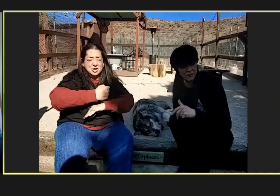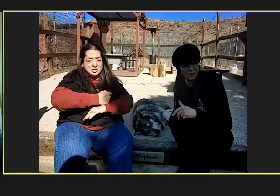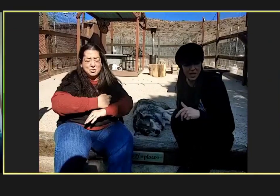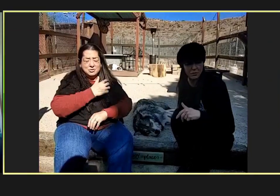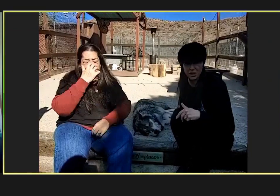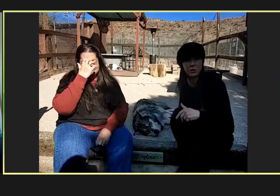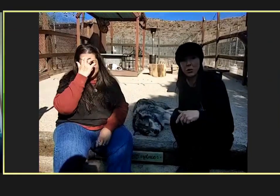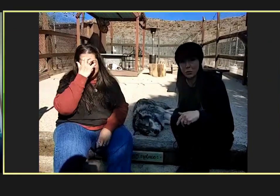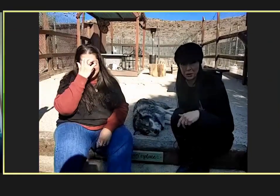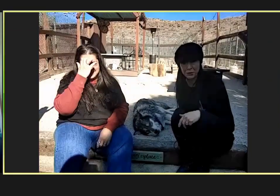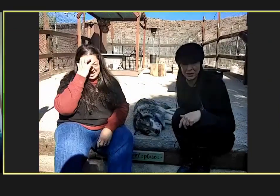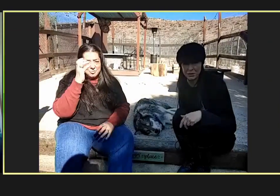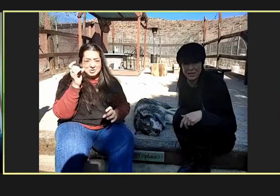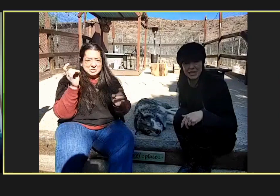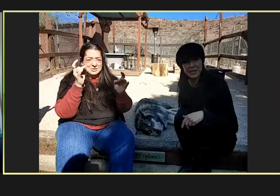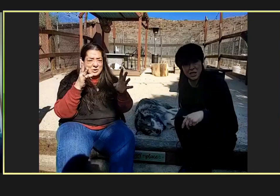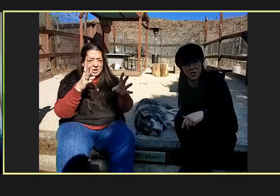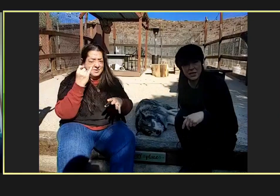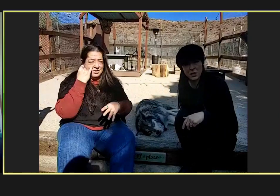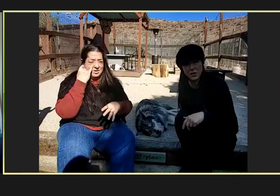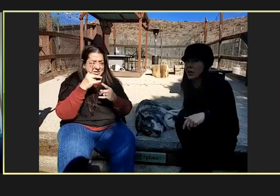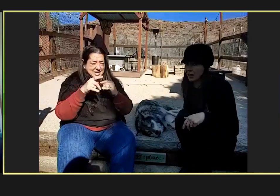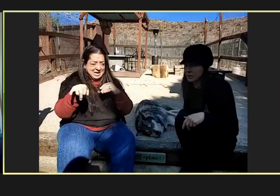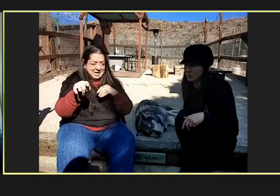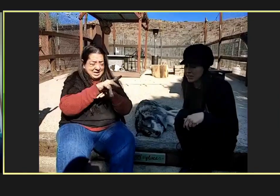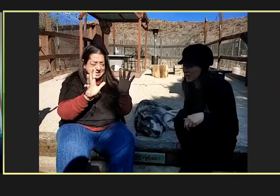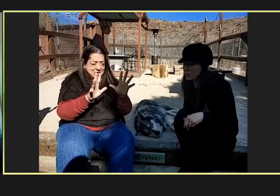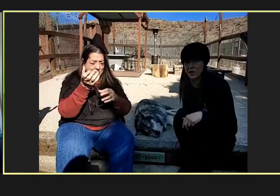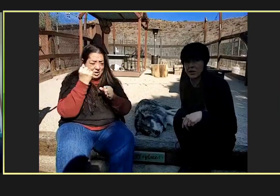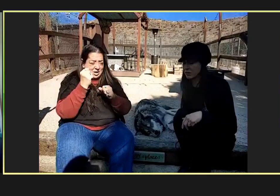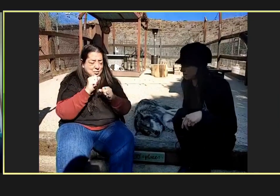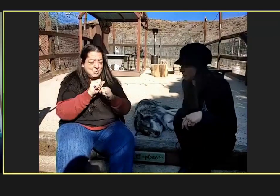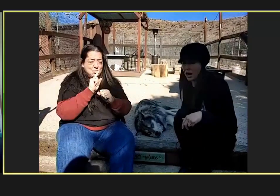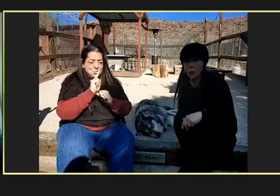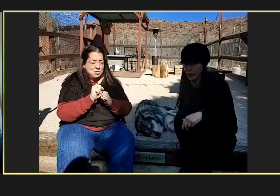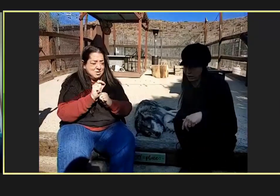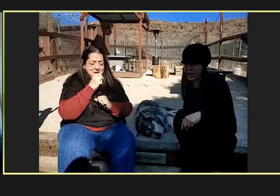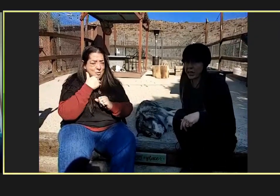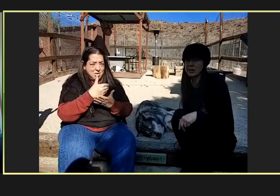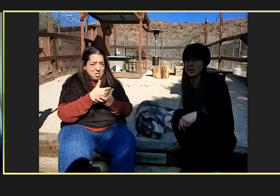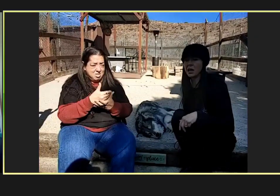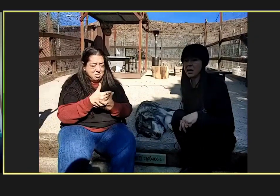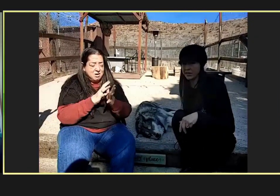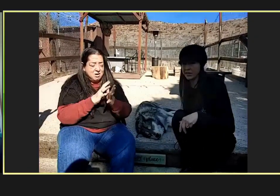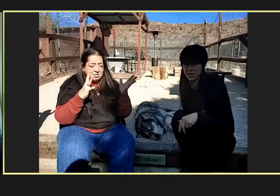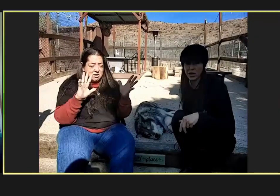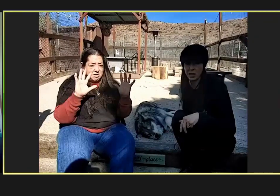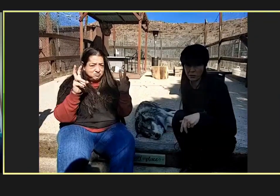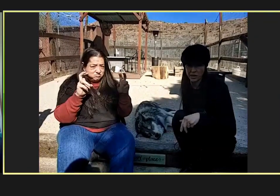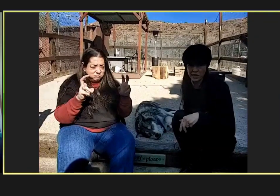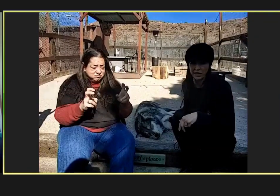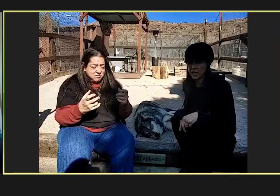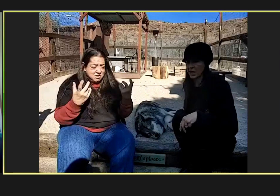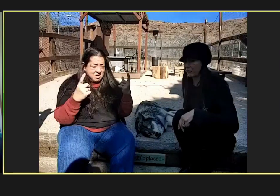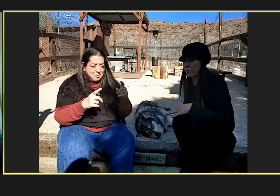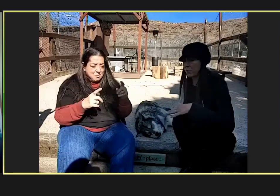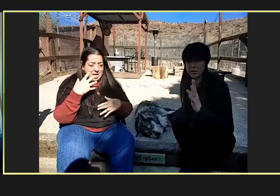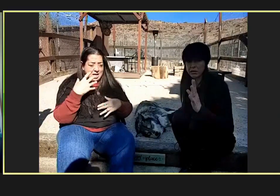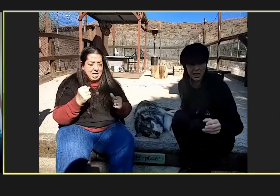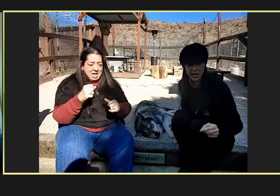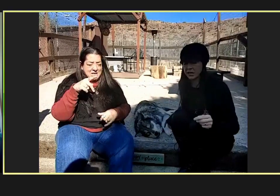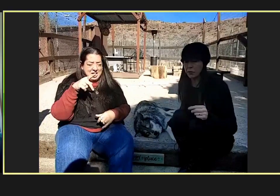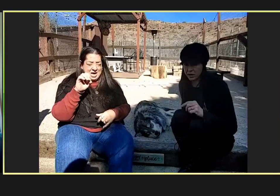down. It was deplorable if you had seen the conditions. So when we got them, these guys were not well. They had a lot of things going on.